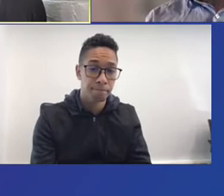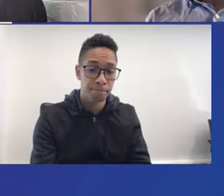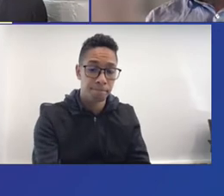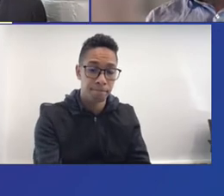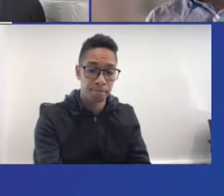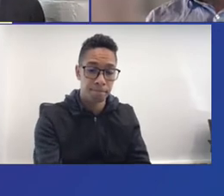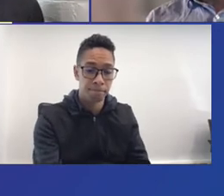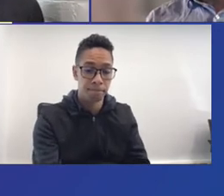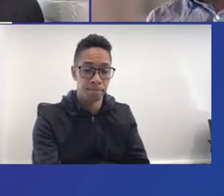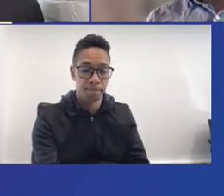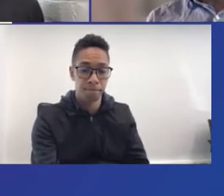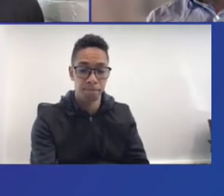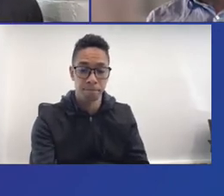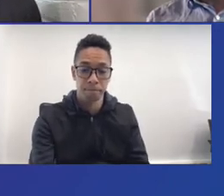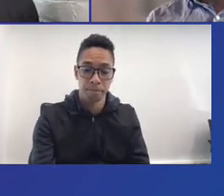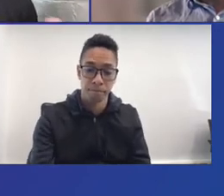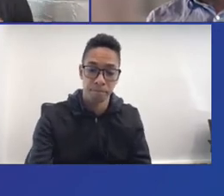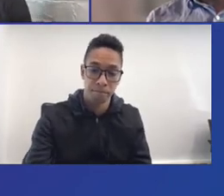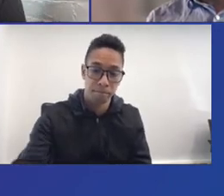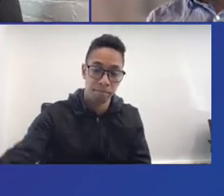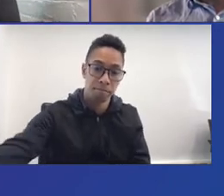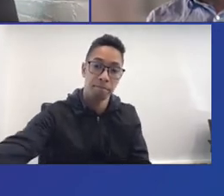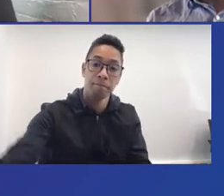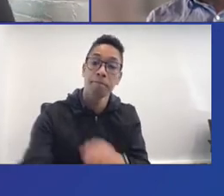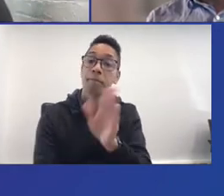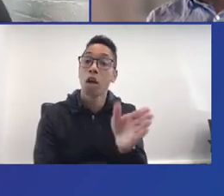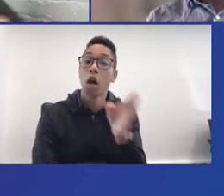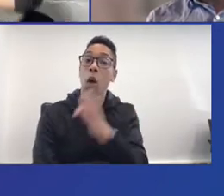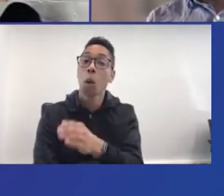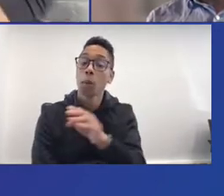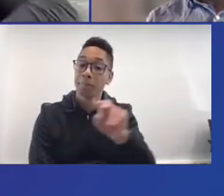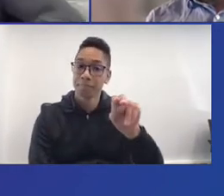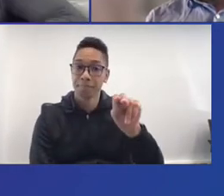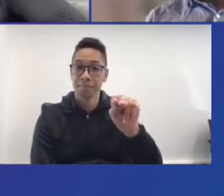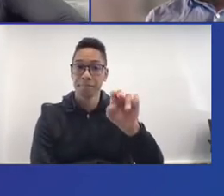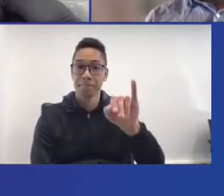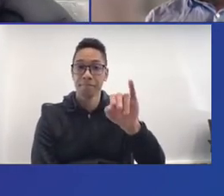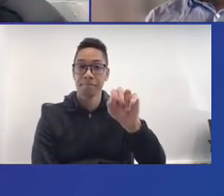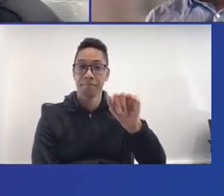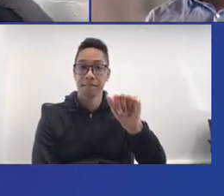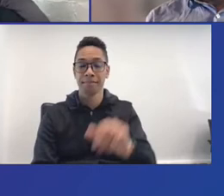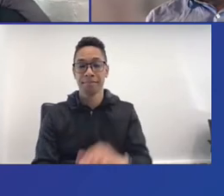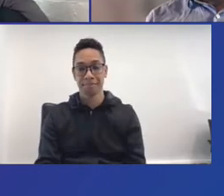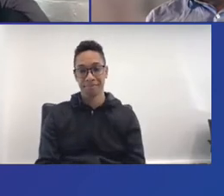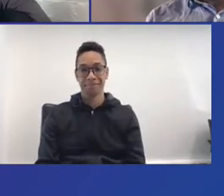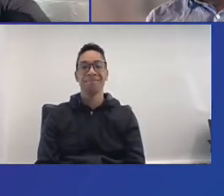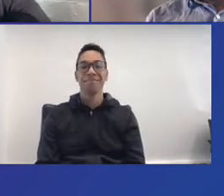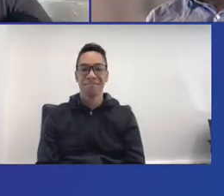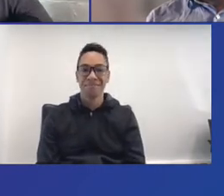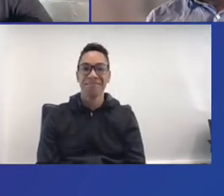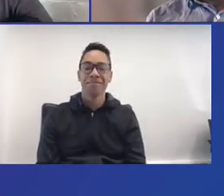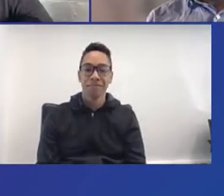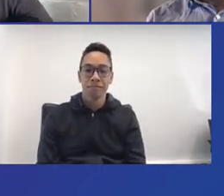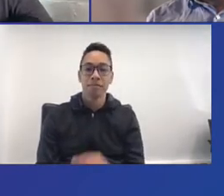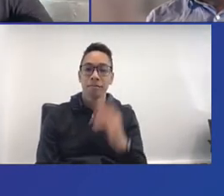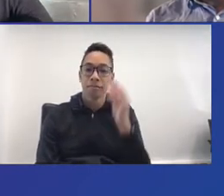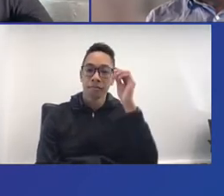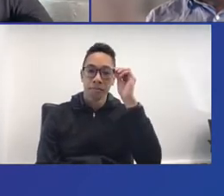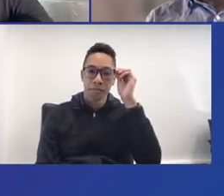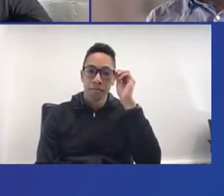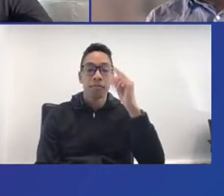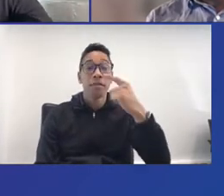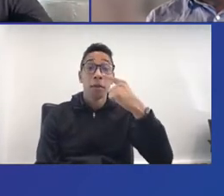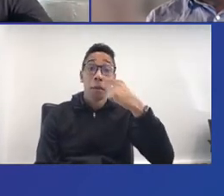Another word that has sort of, oh, go ahead, Nia. Yeah, I just want to be, yeah, if we could just take a